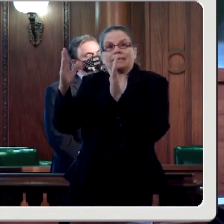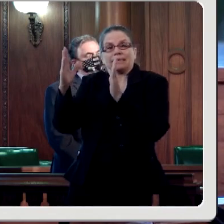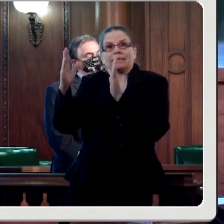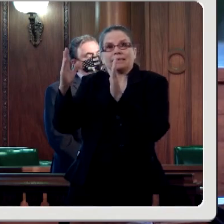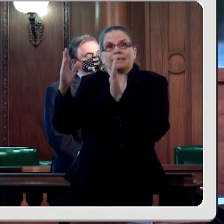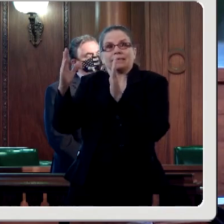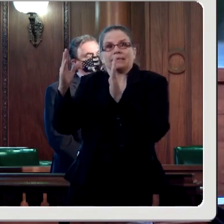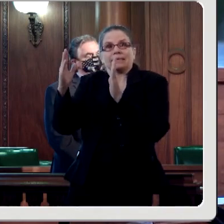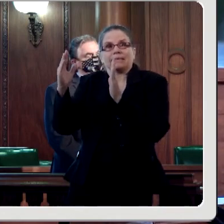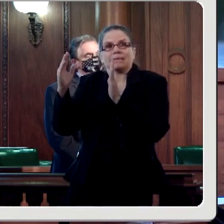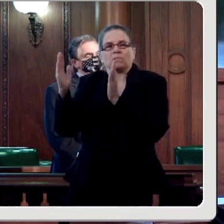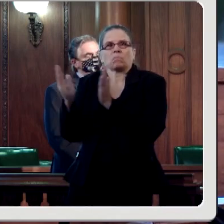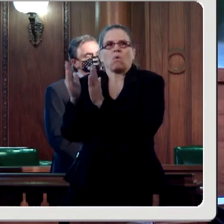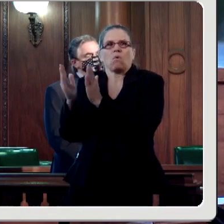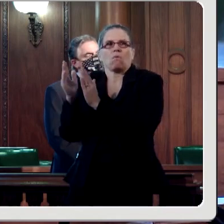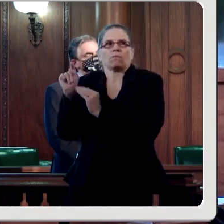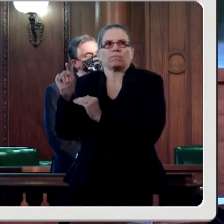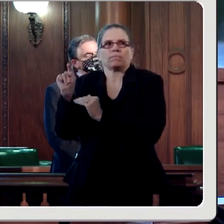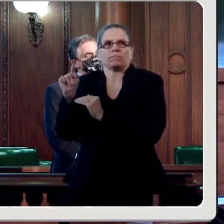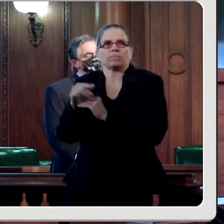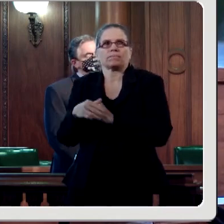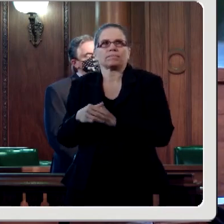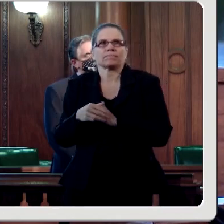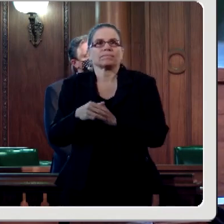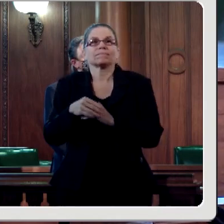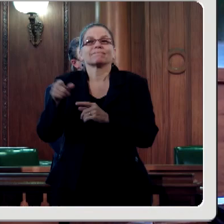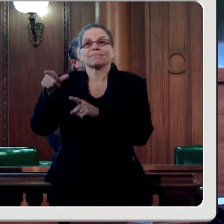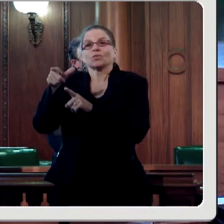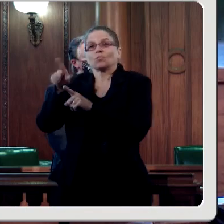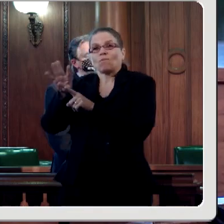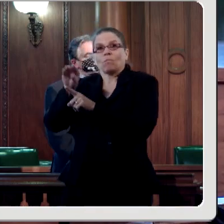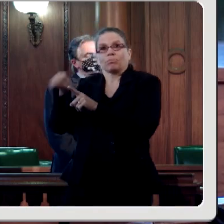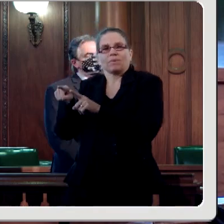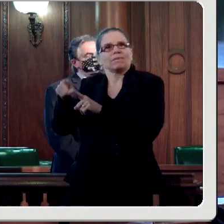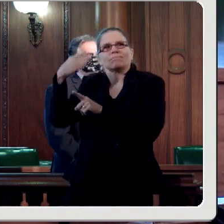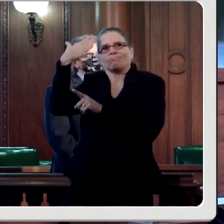24 represents unknown. Going to move to zip codes now.